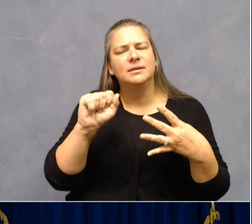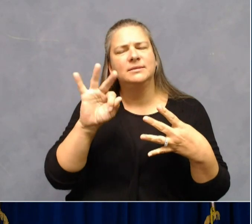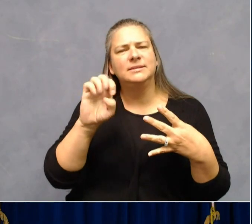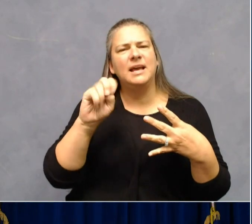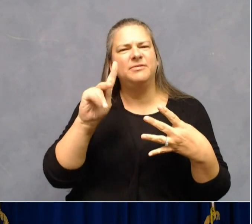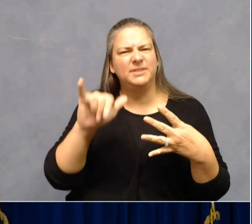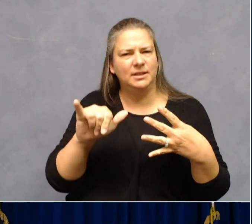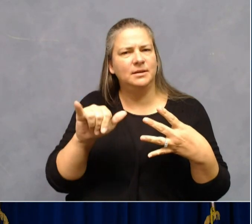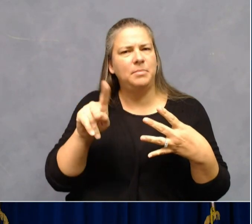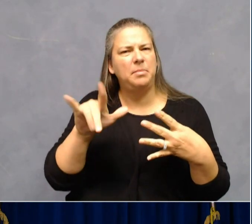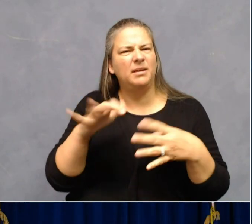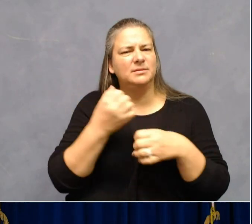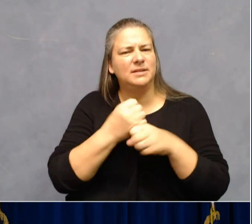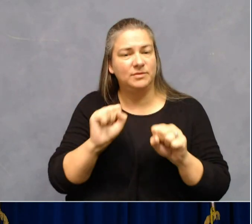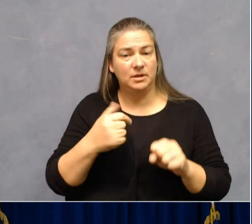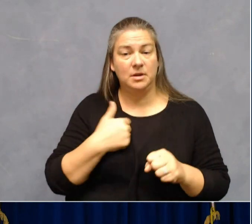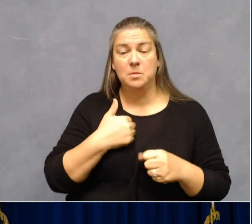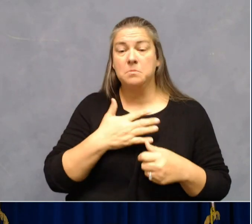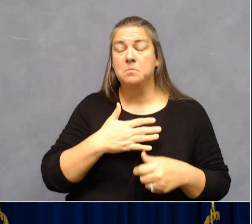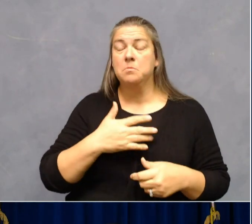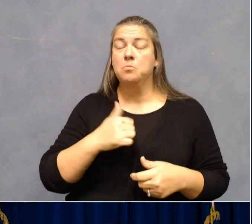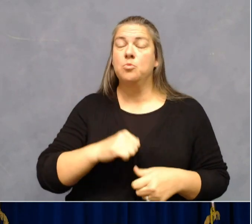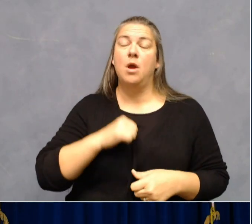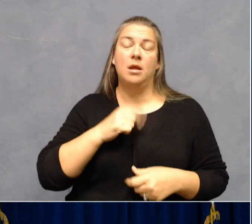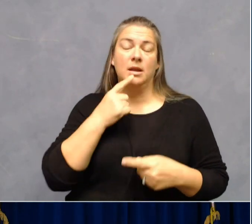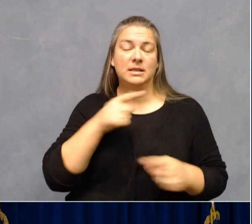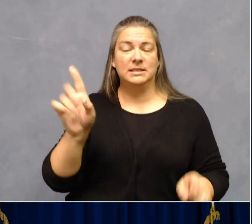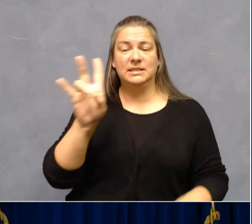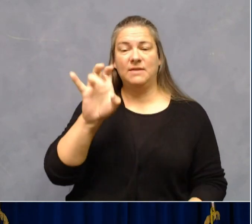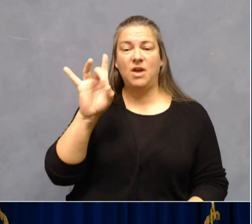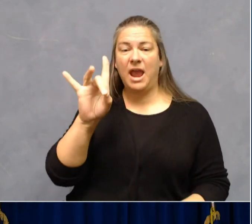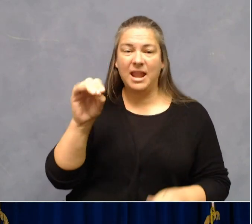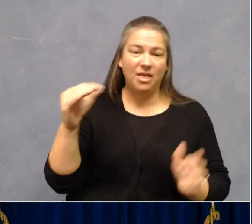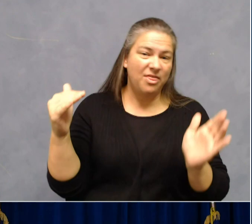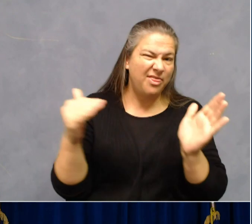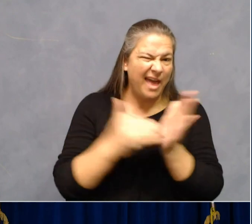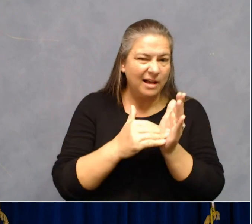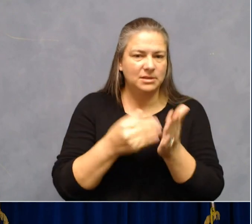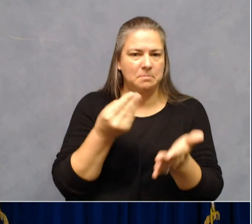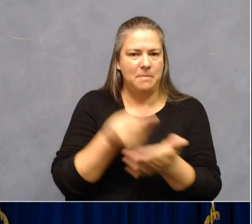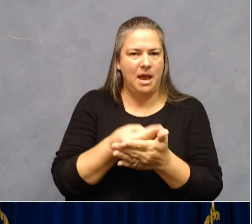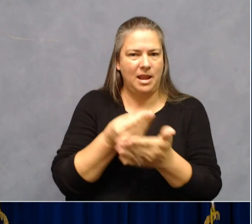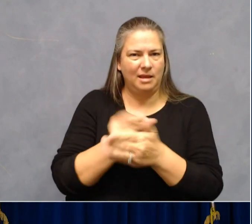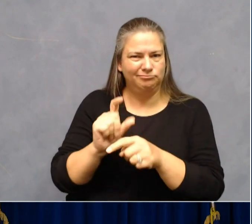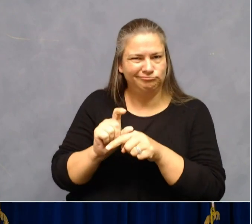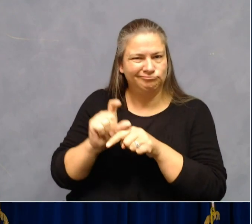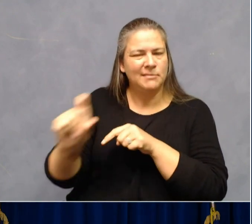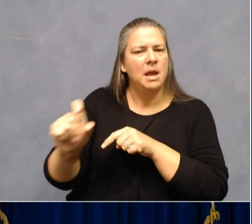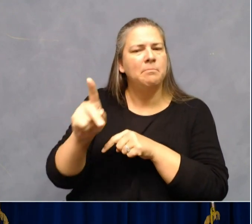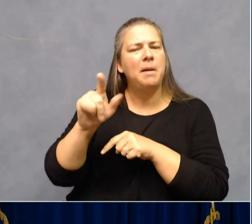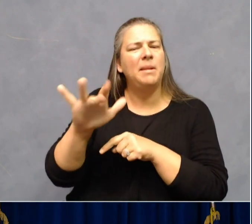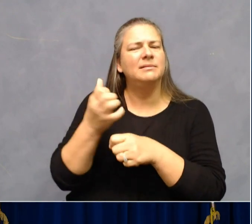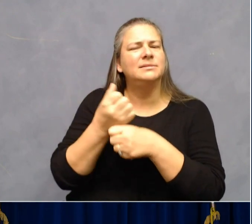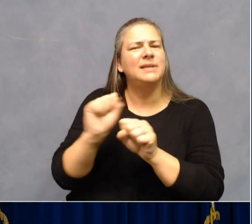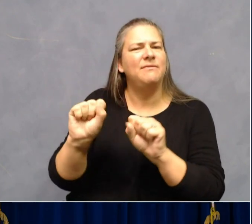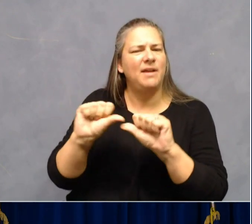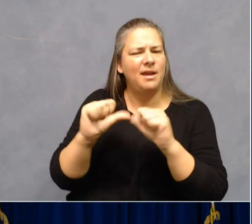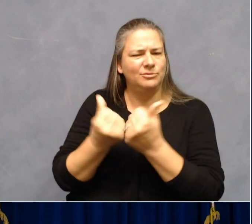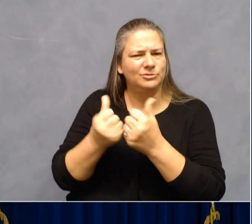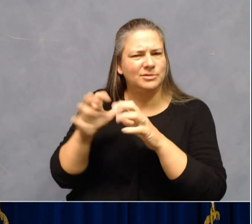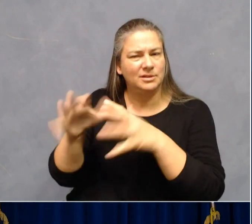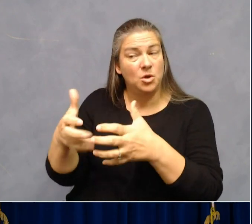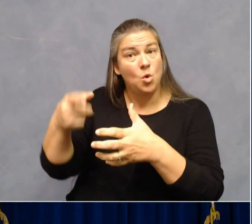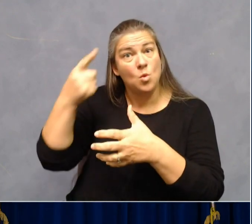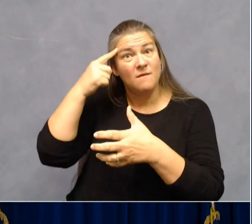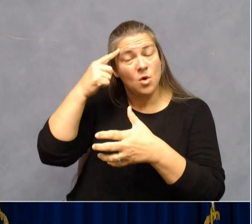announce $780,000 in federal funding for Kentucky's public safety agencies and offices to help protect Kentuckians against scams